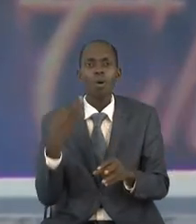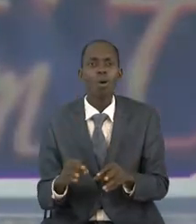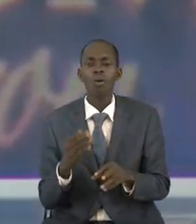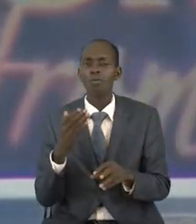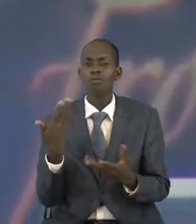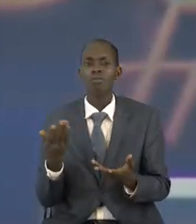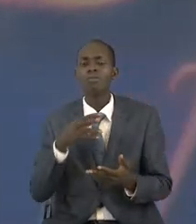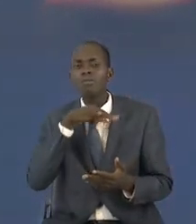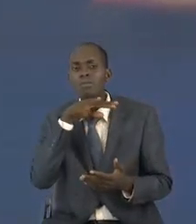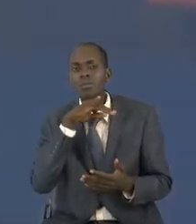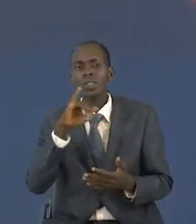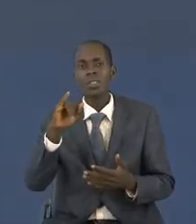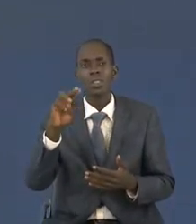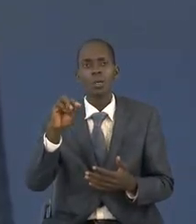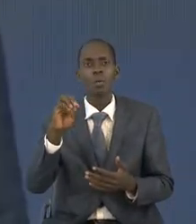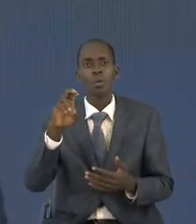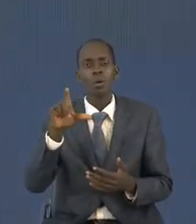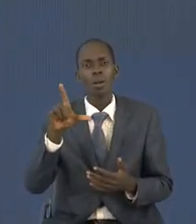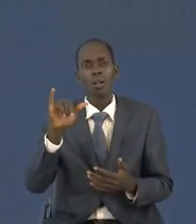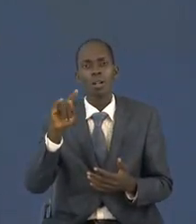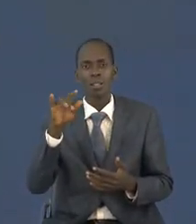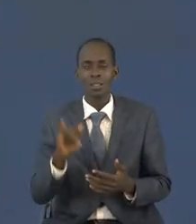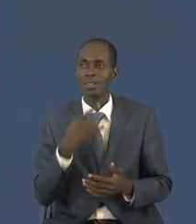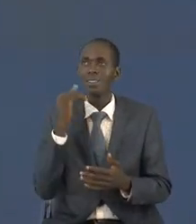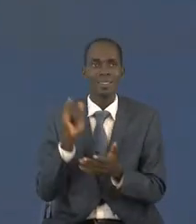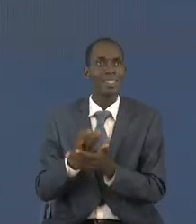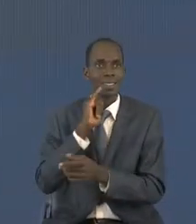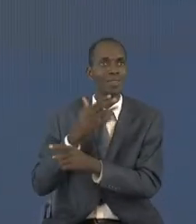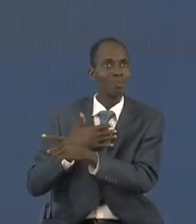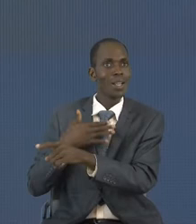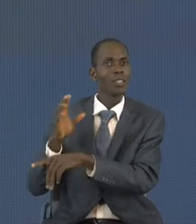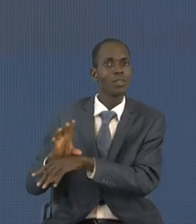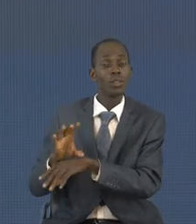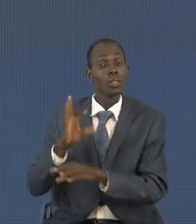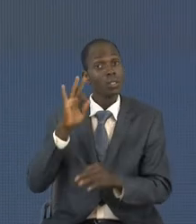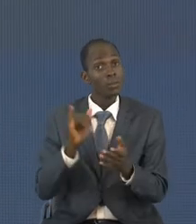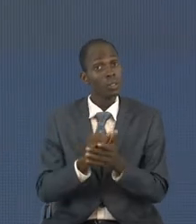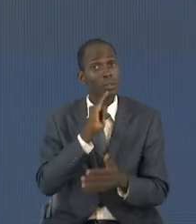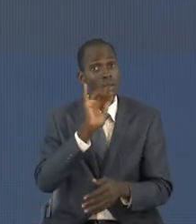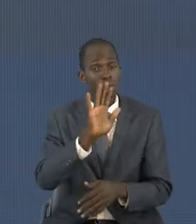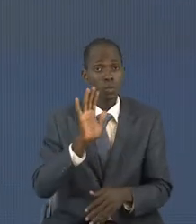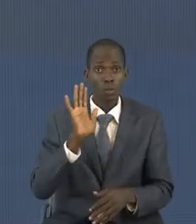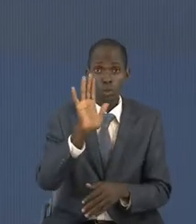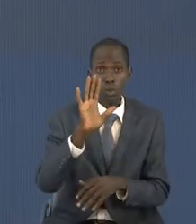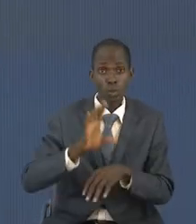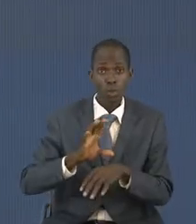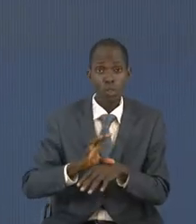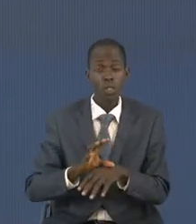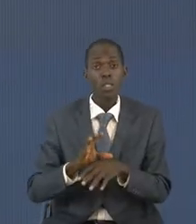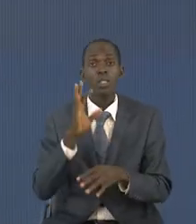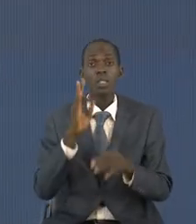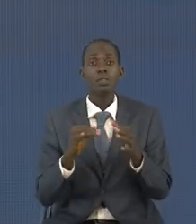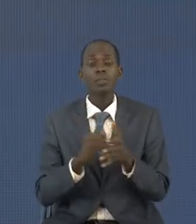immorality. And they say, that's my church. If that's your church, if it's the church on the